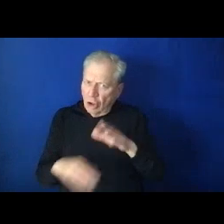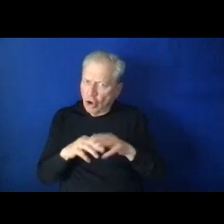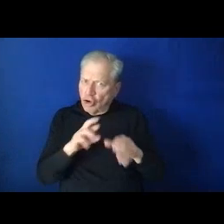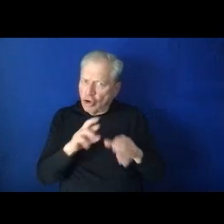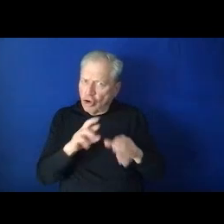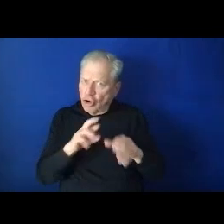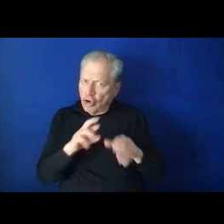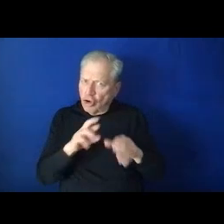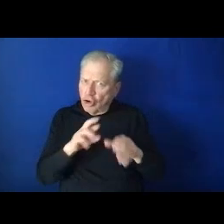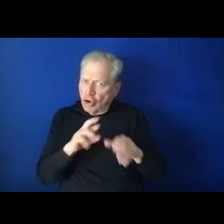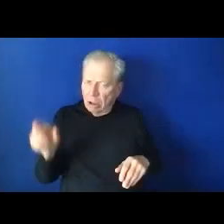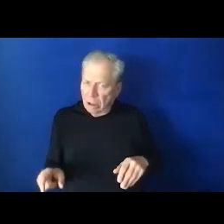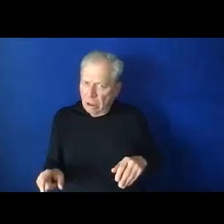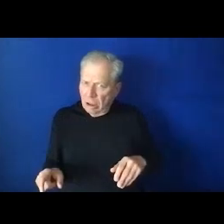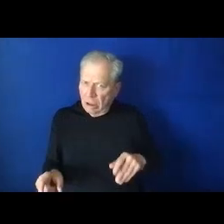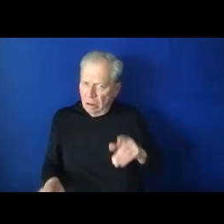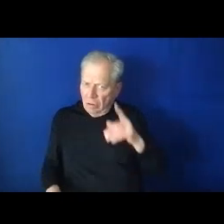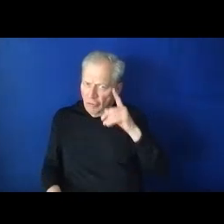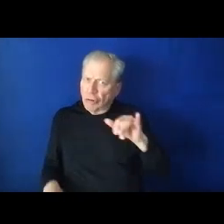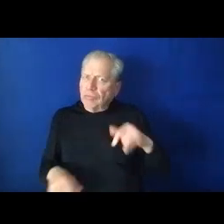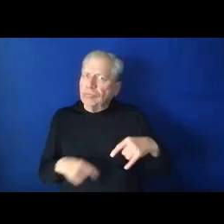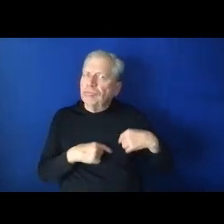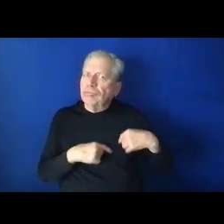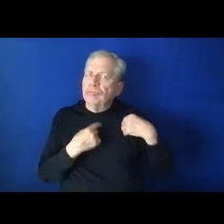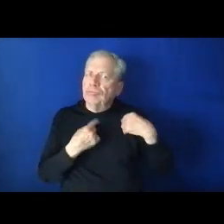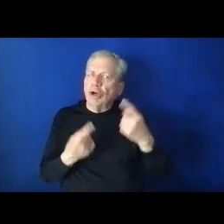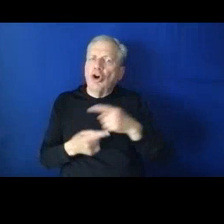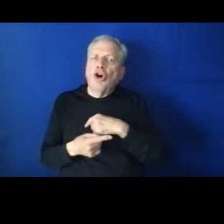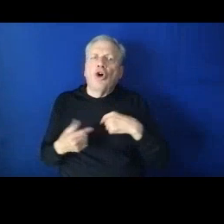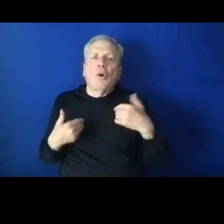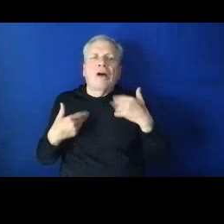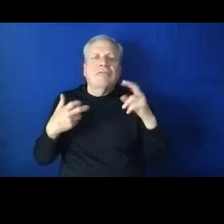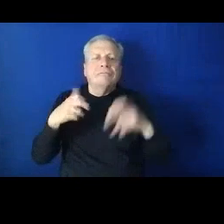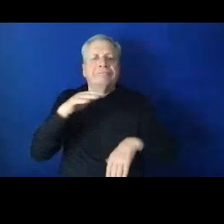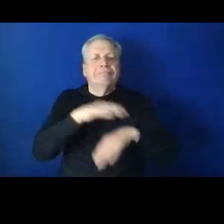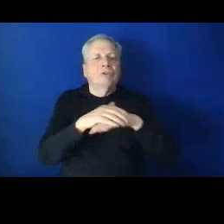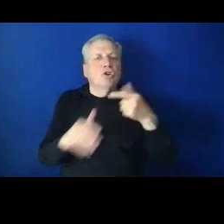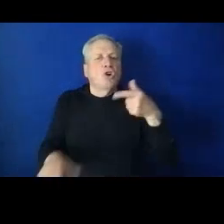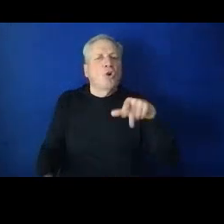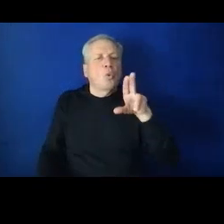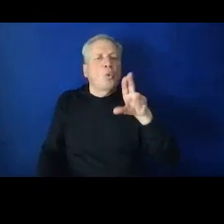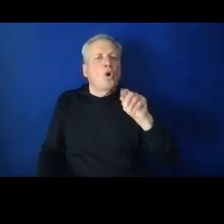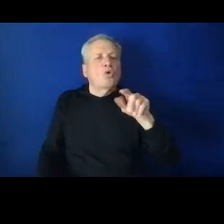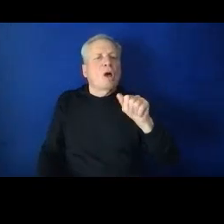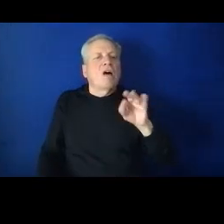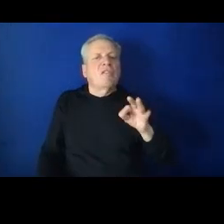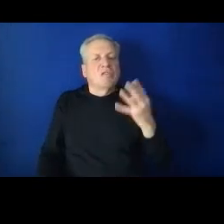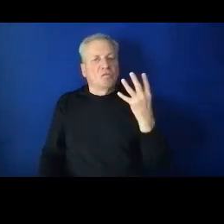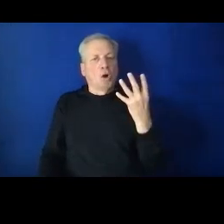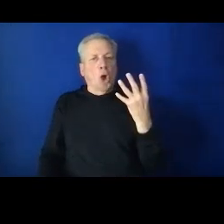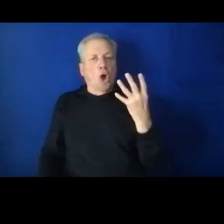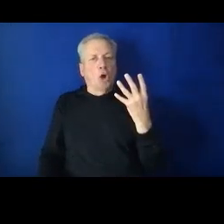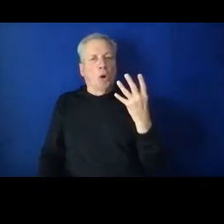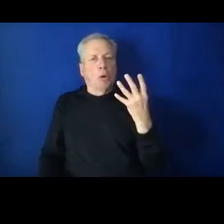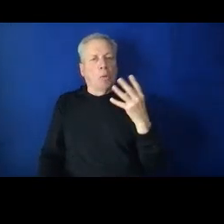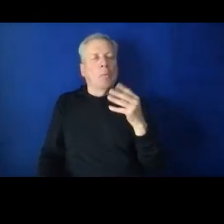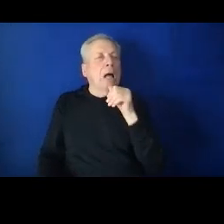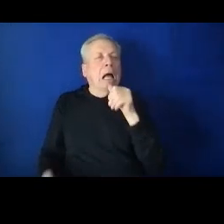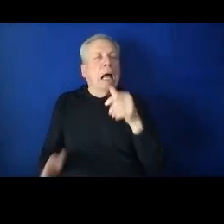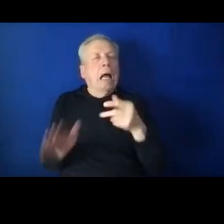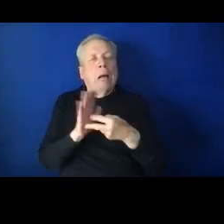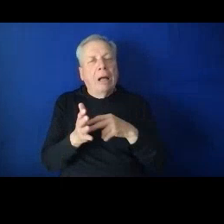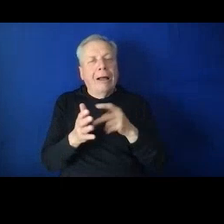side, so for a long time, we had a quota of 4. It was at 2, and then it